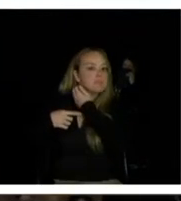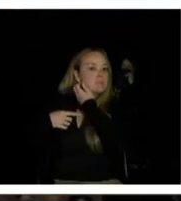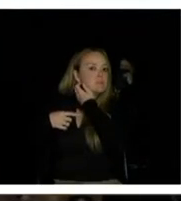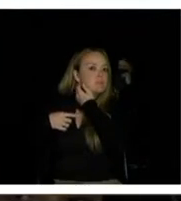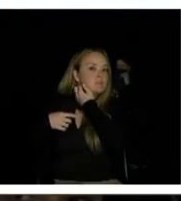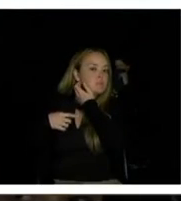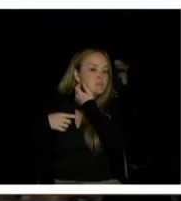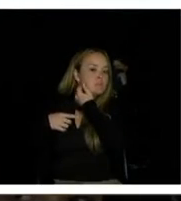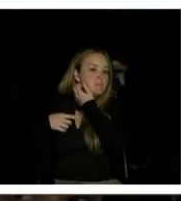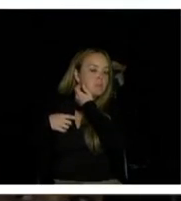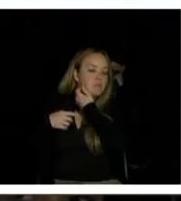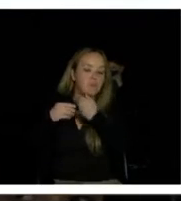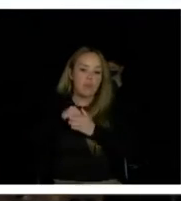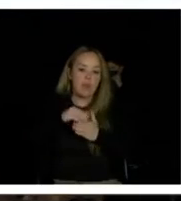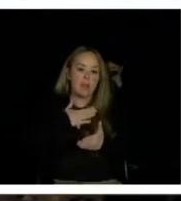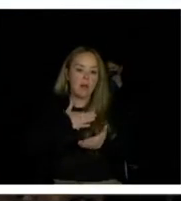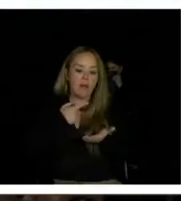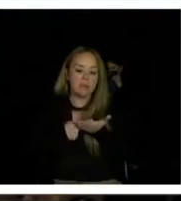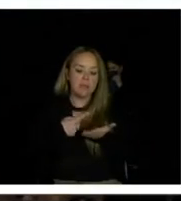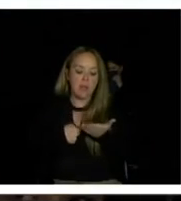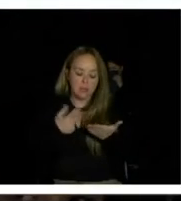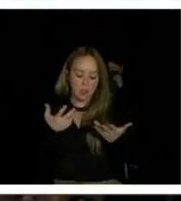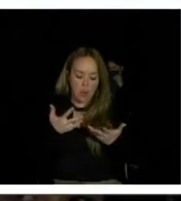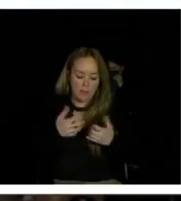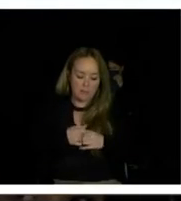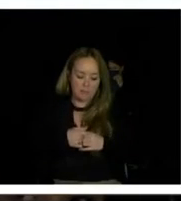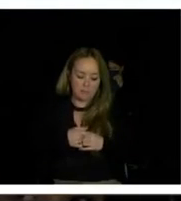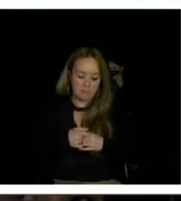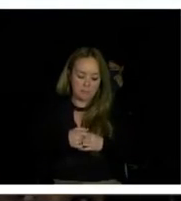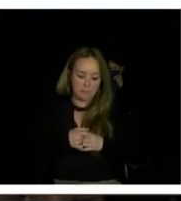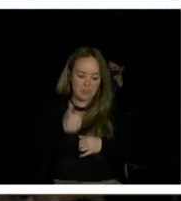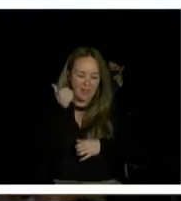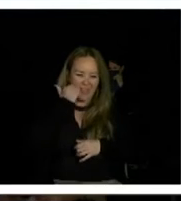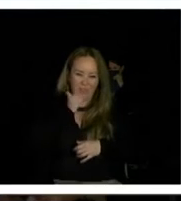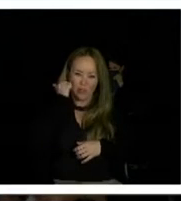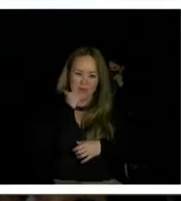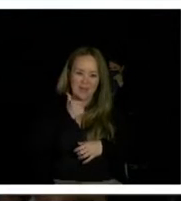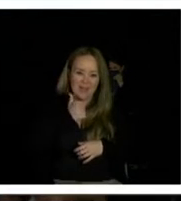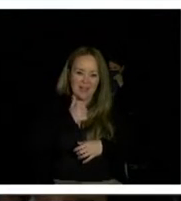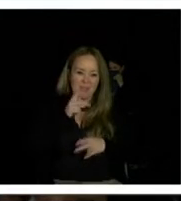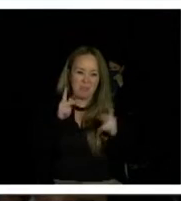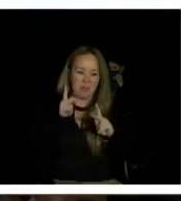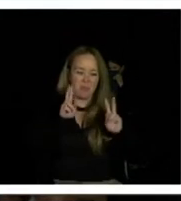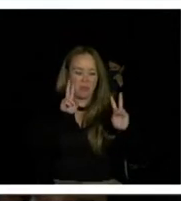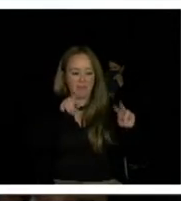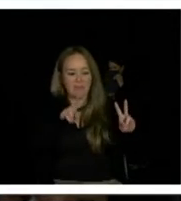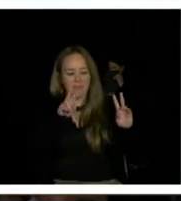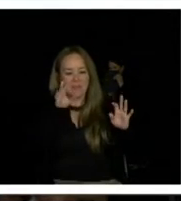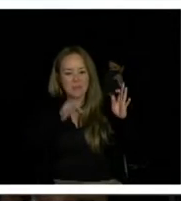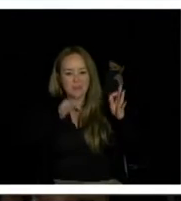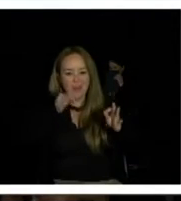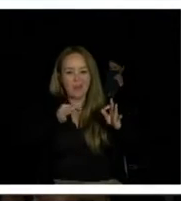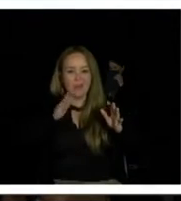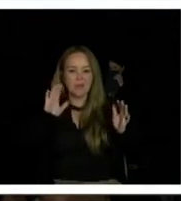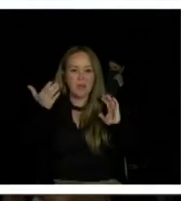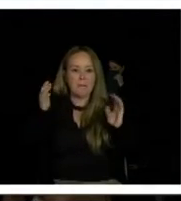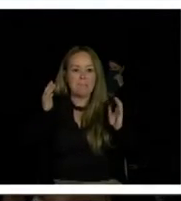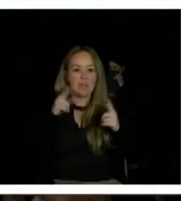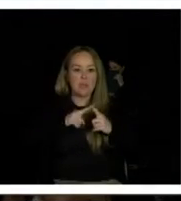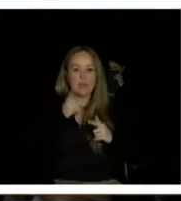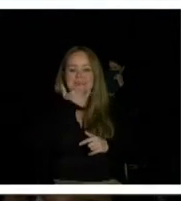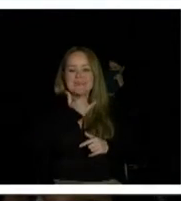together, in our discussion was every day we're being judged compared to